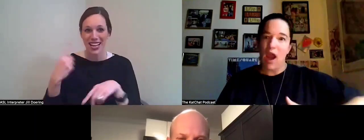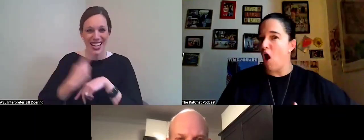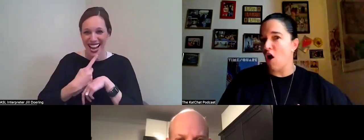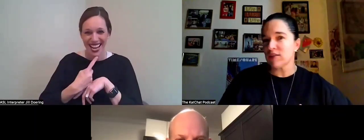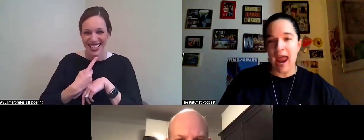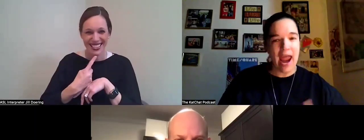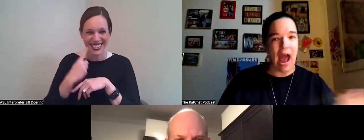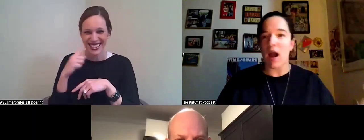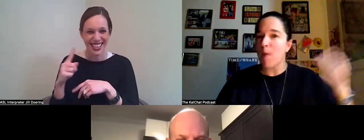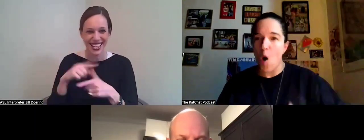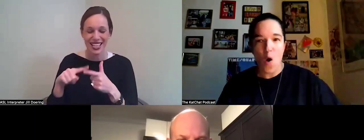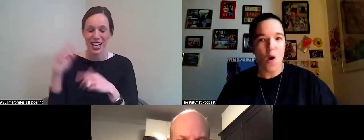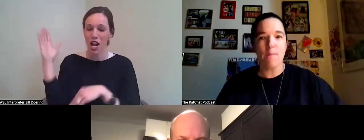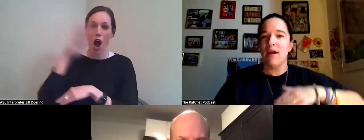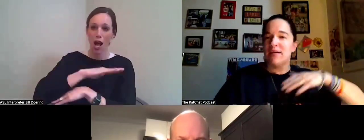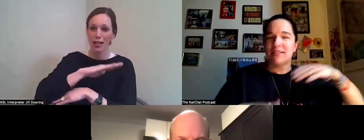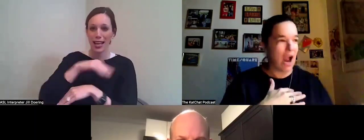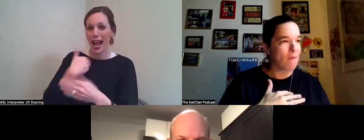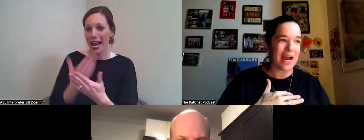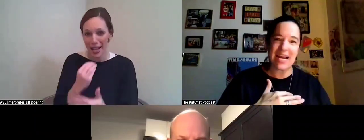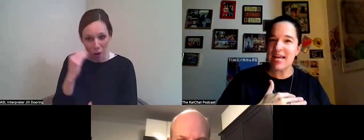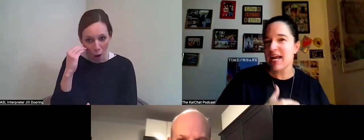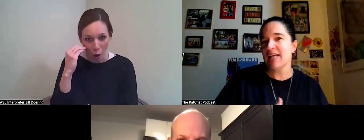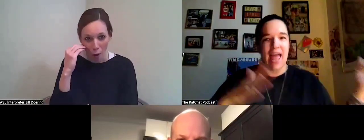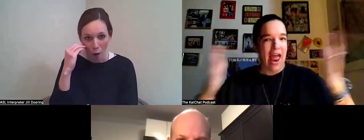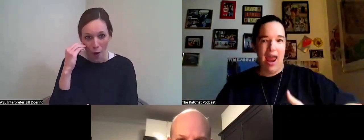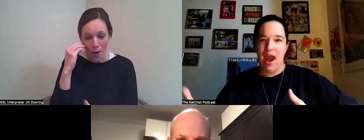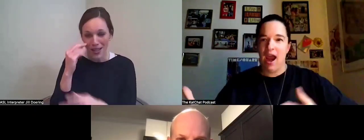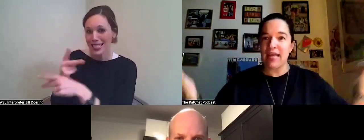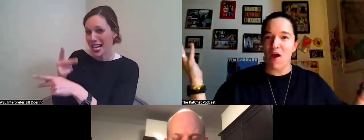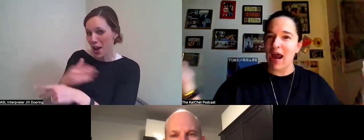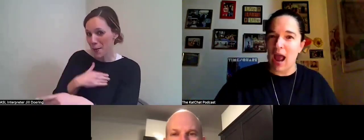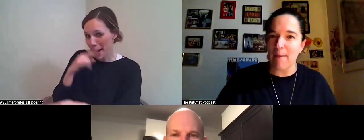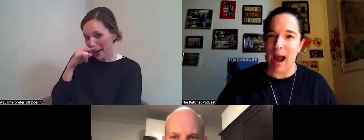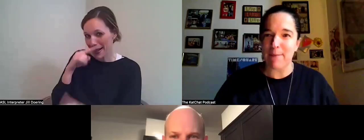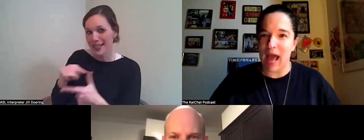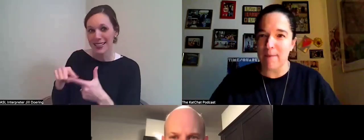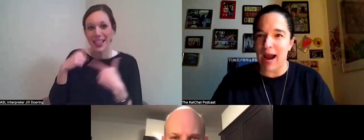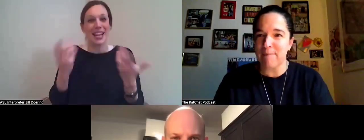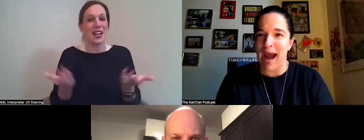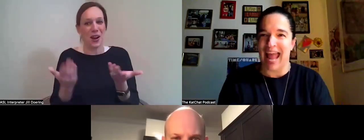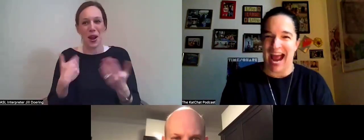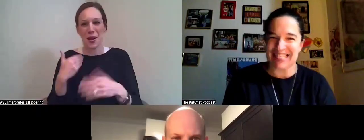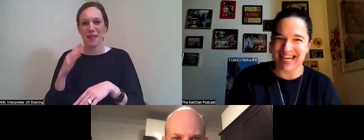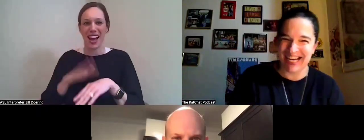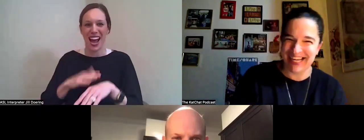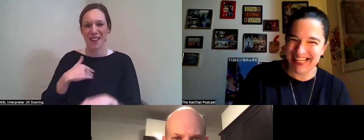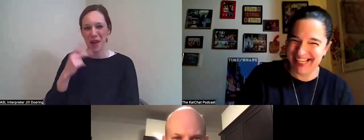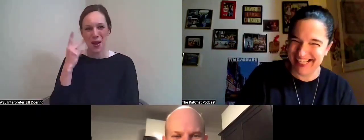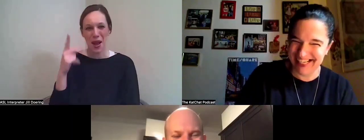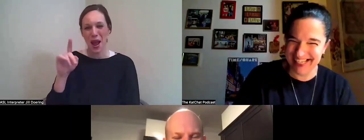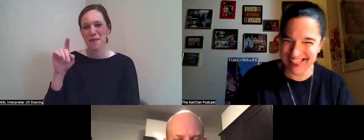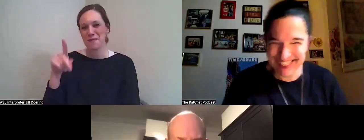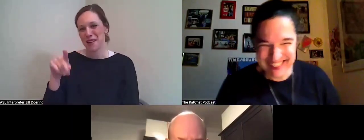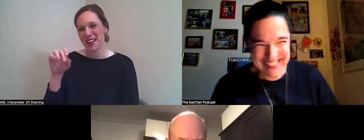goes down all day. I come home, take care of my kids, and here I am hopping on my podcast.